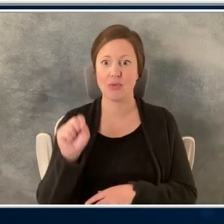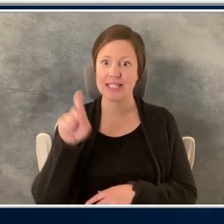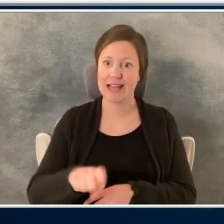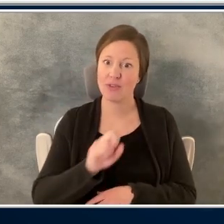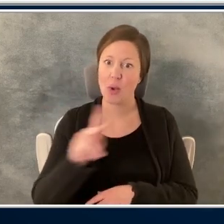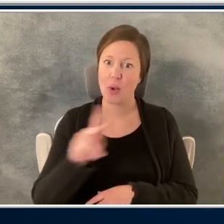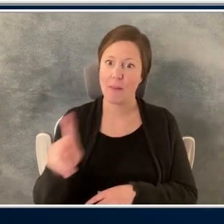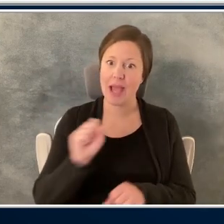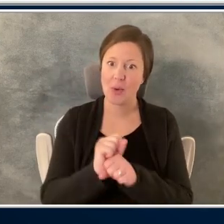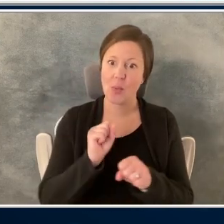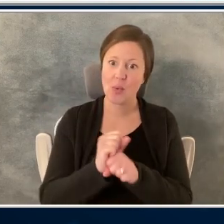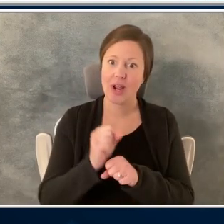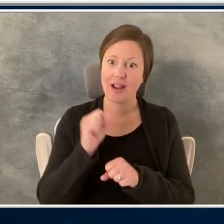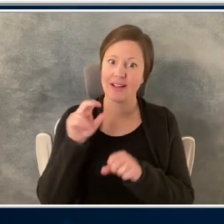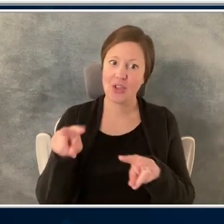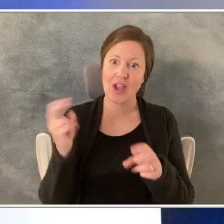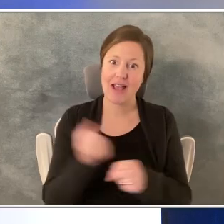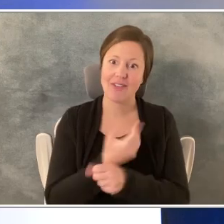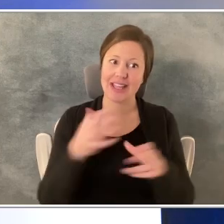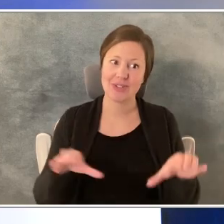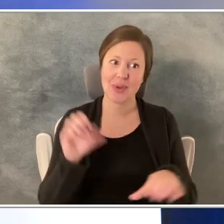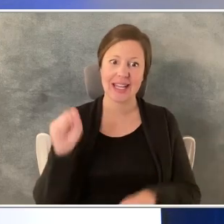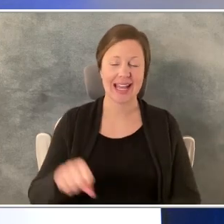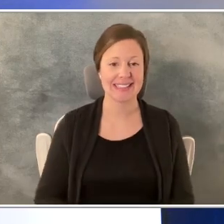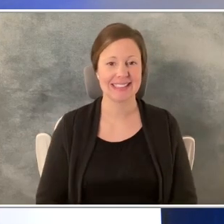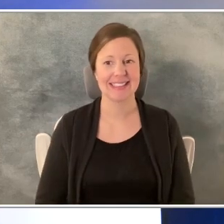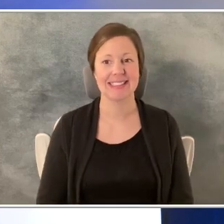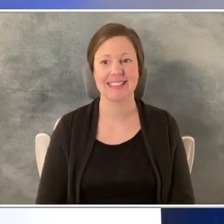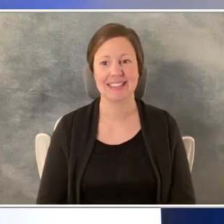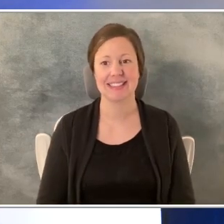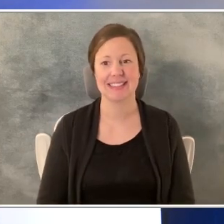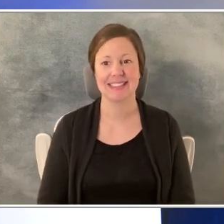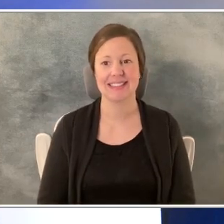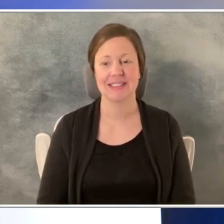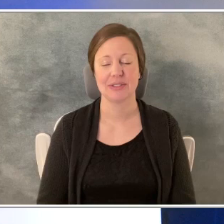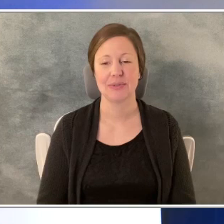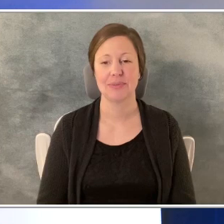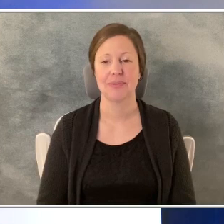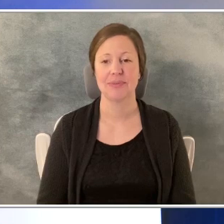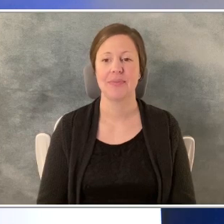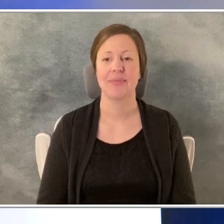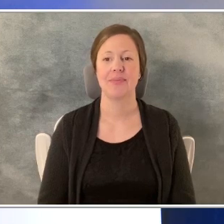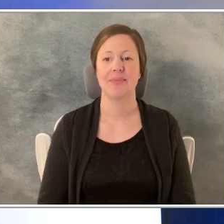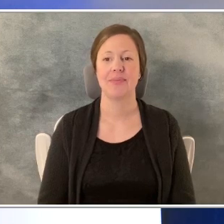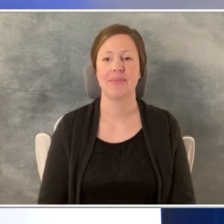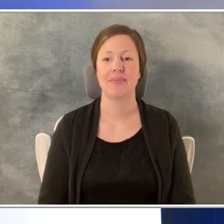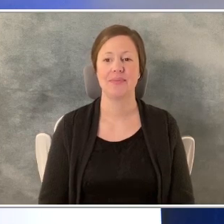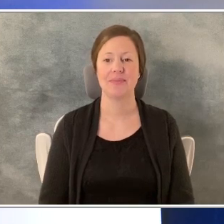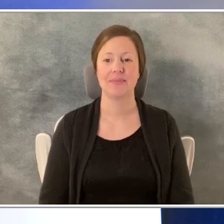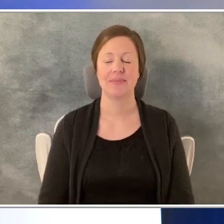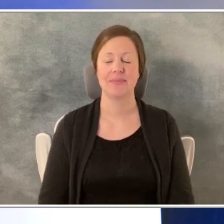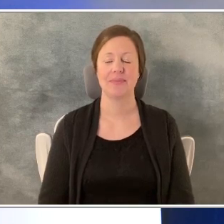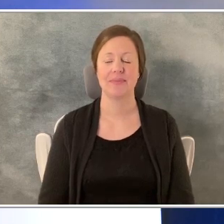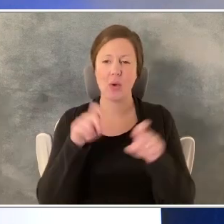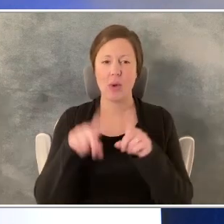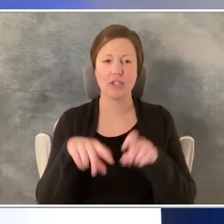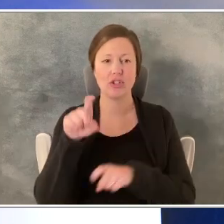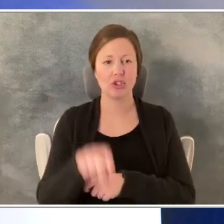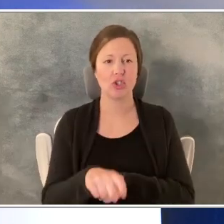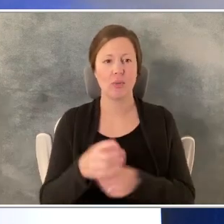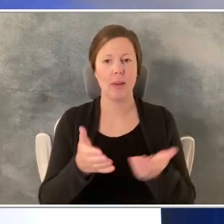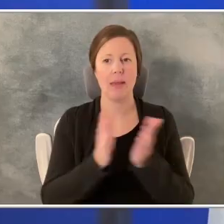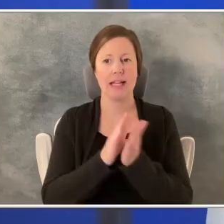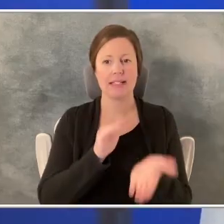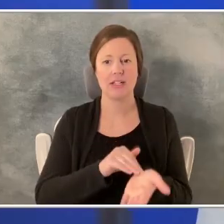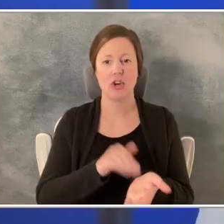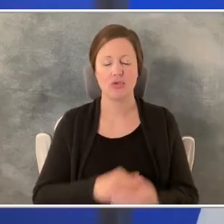amazing. What questions, before we get to questions from our community, but what questions should men be asking their doctors? I